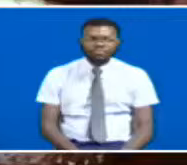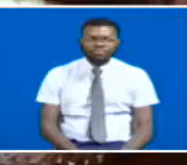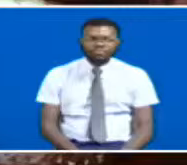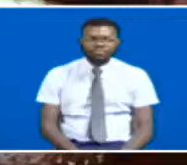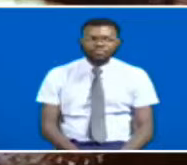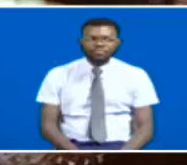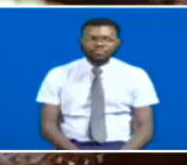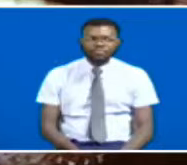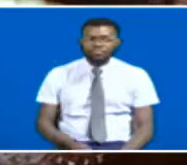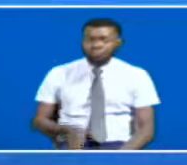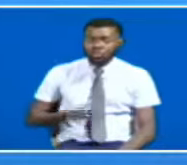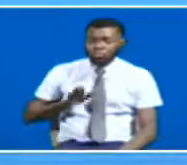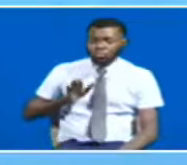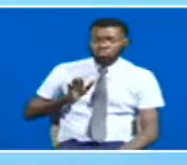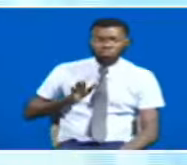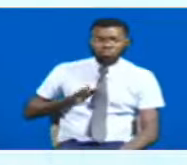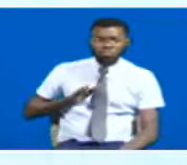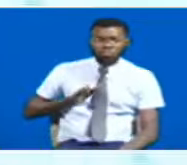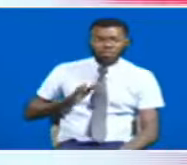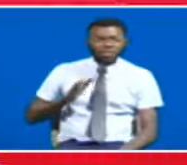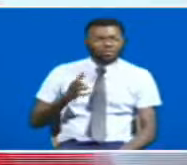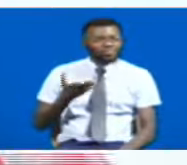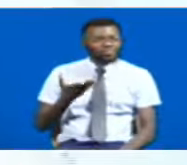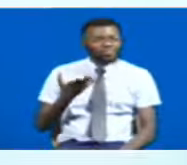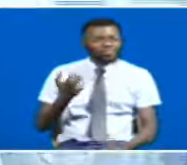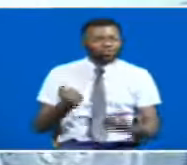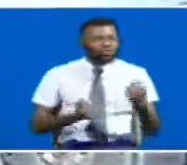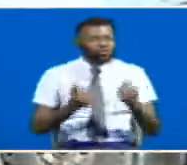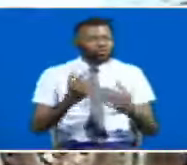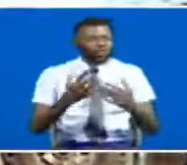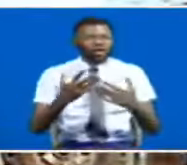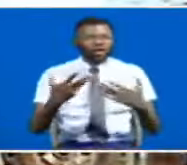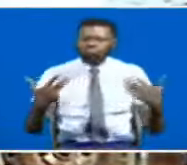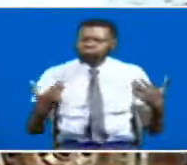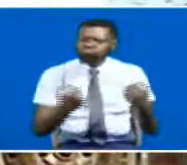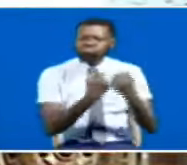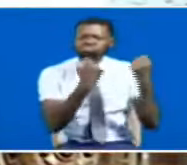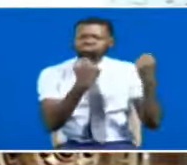Now, a female driver who caused multiple accidents and killed a border rider in Kitengela